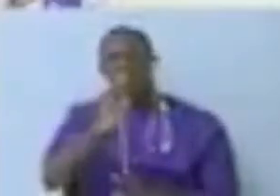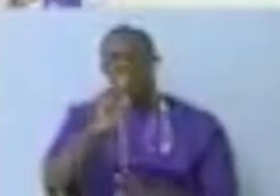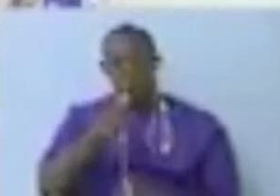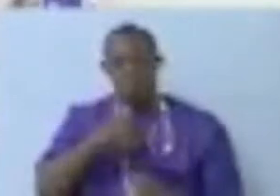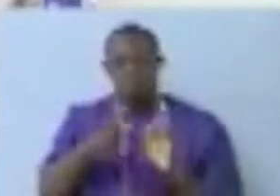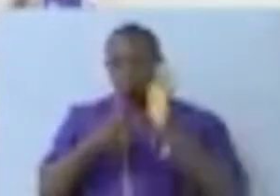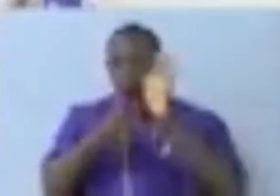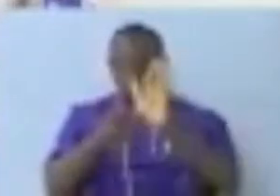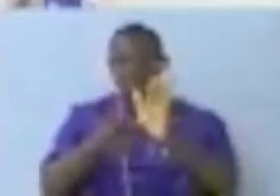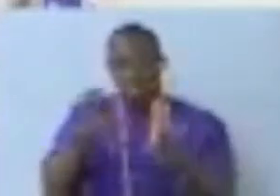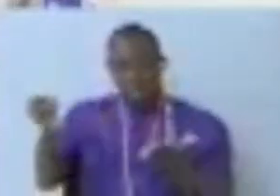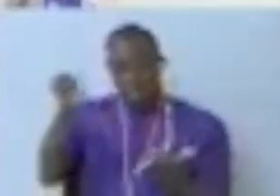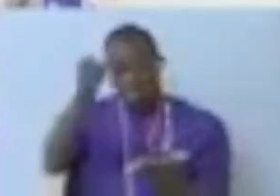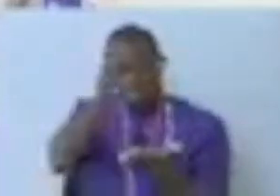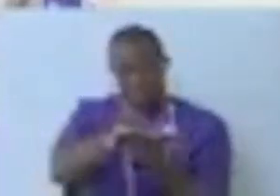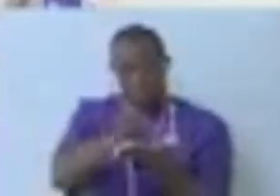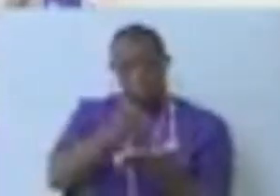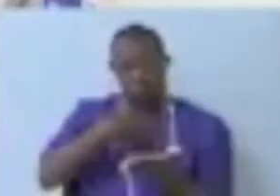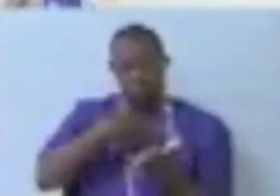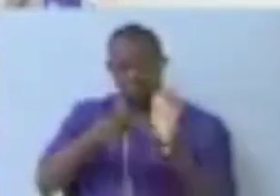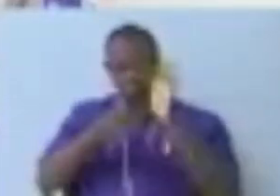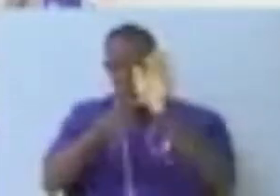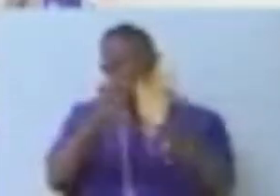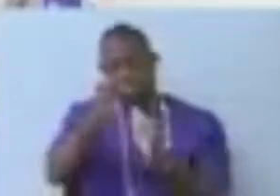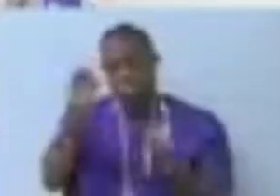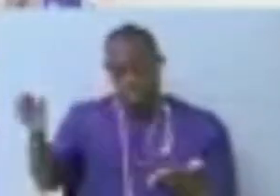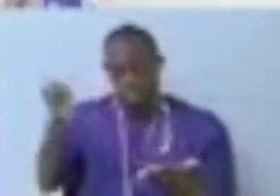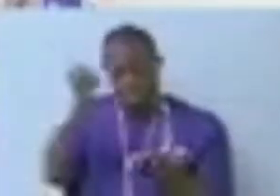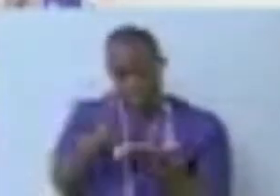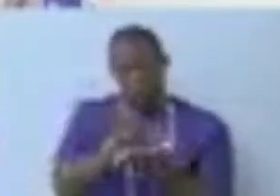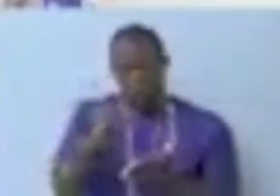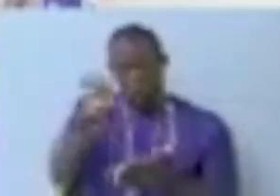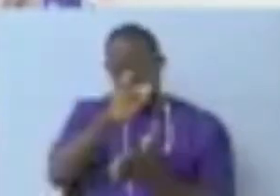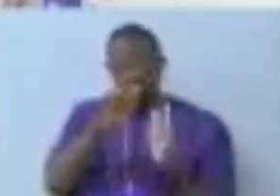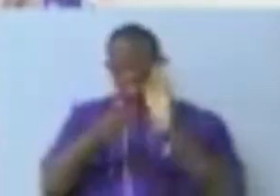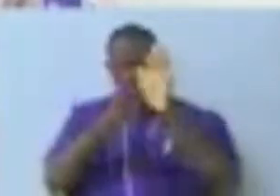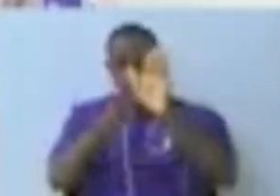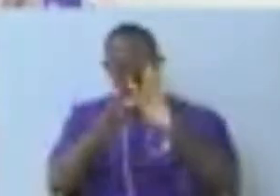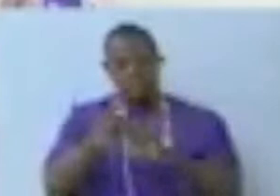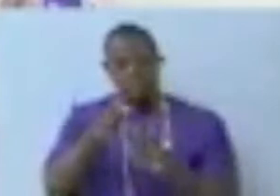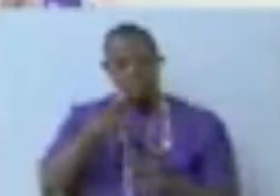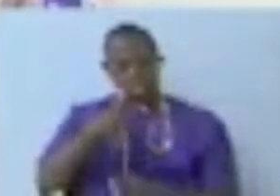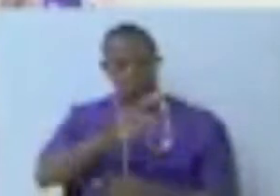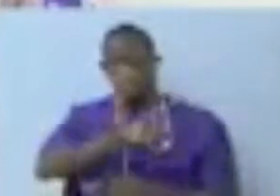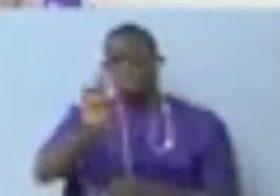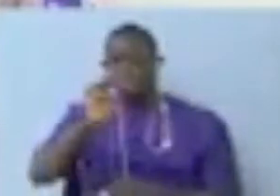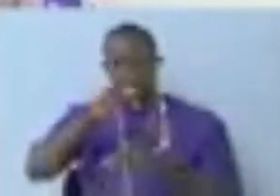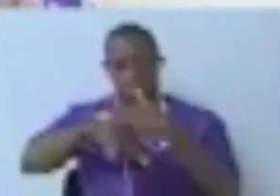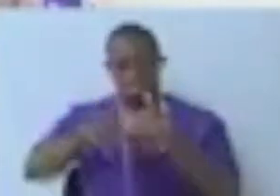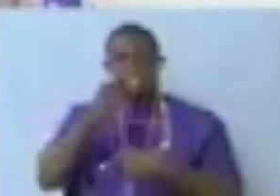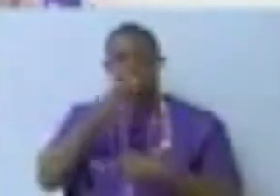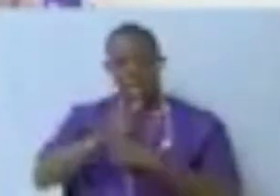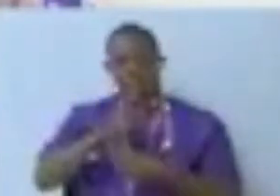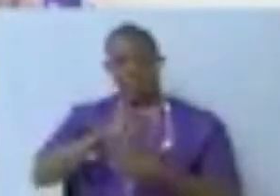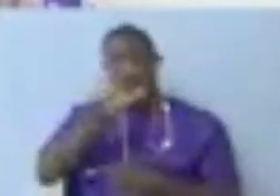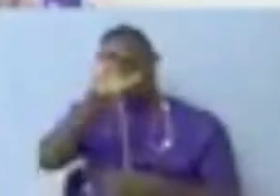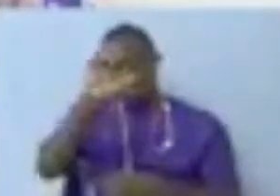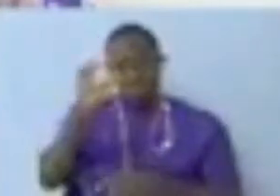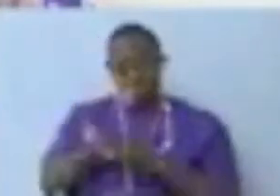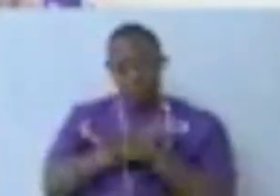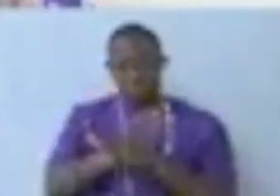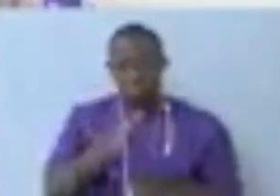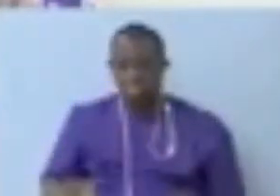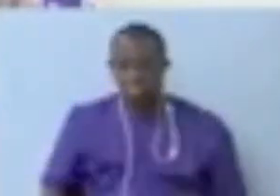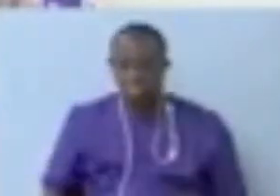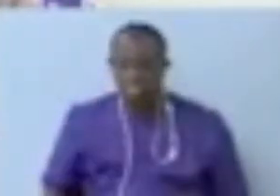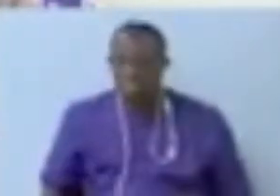stamp. I want to see a stamp here which shows that I was not in the country. But it left a stamp and the member and